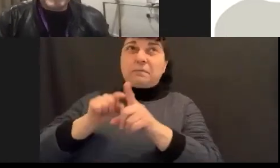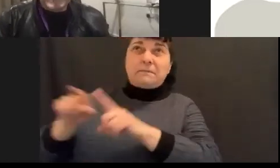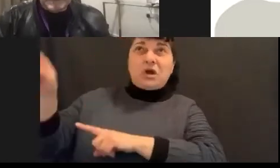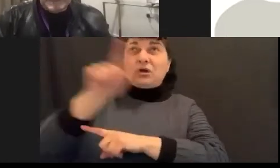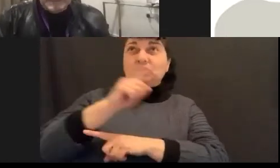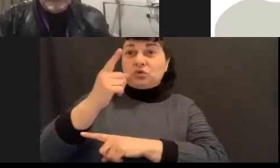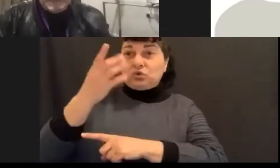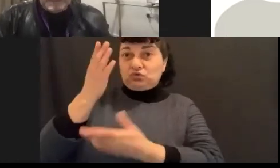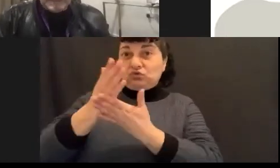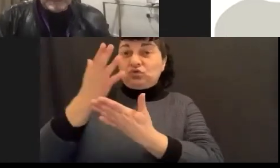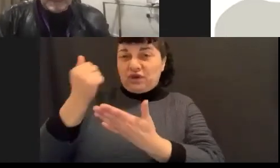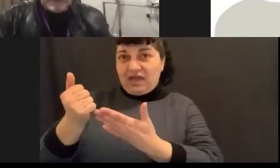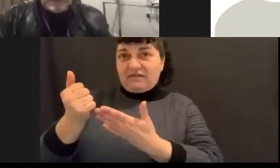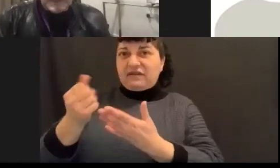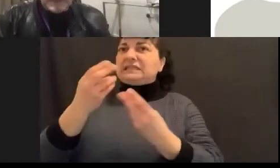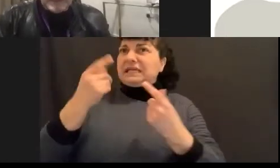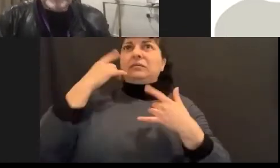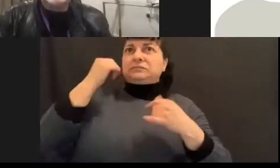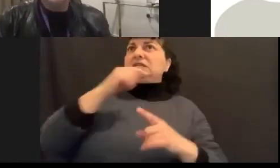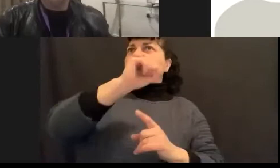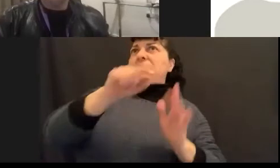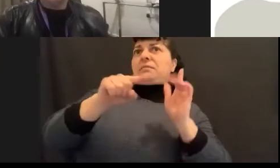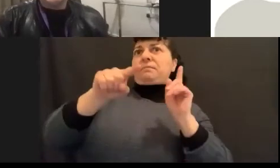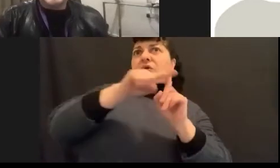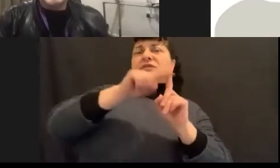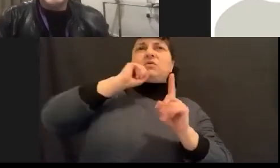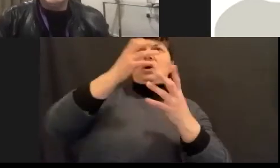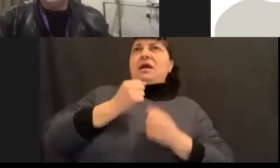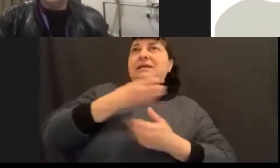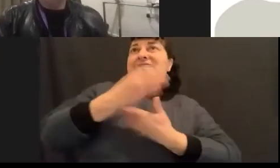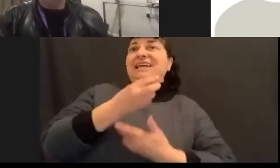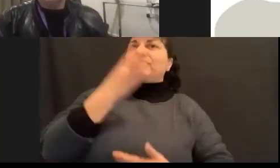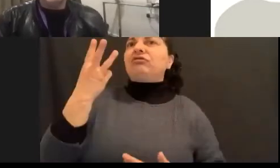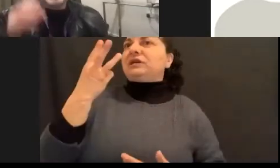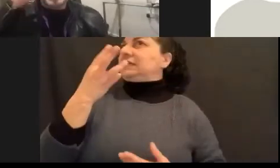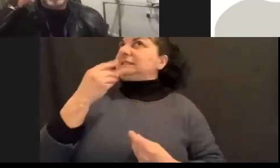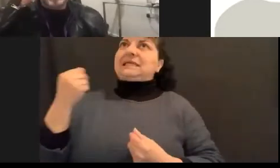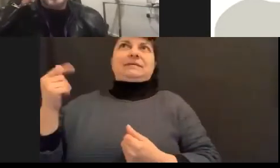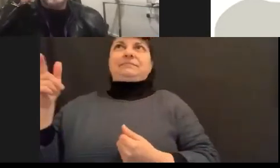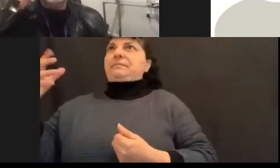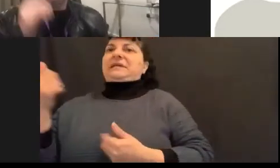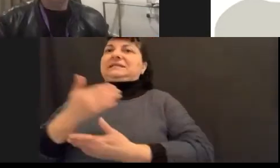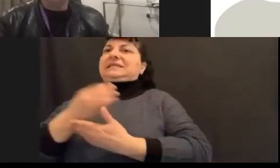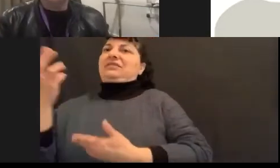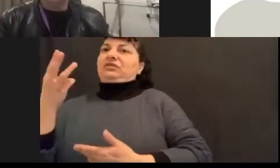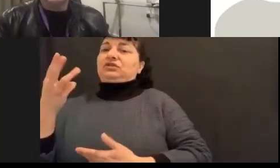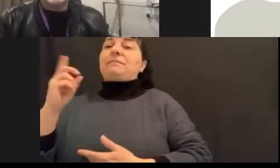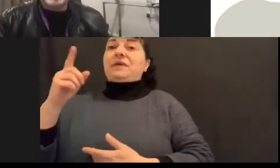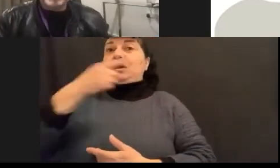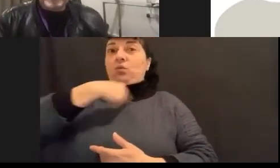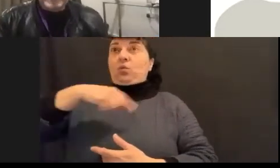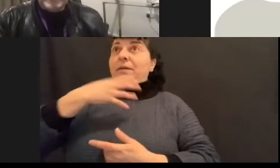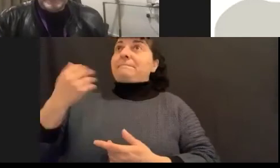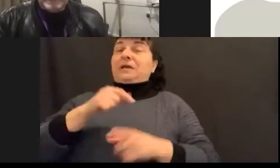lucky. So the day 13 test is actually a requirement under the Act of the Emergency